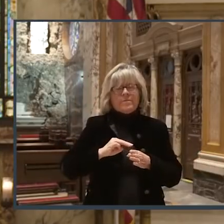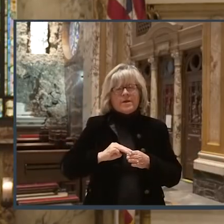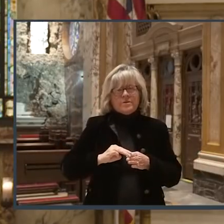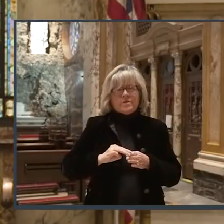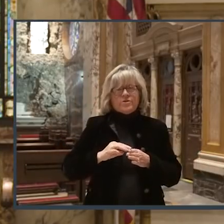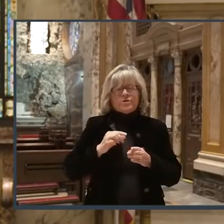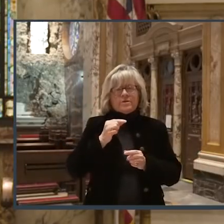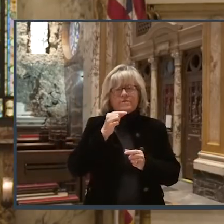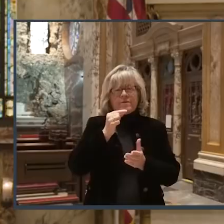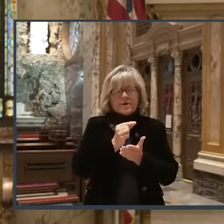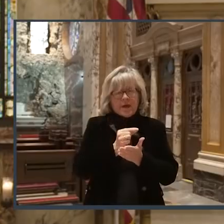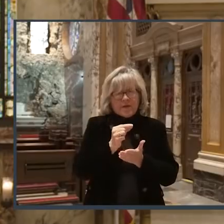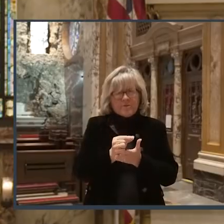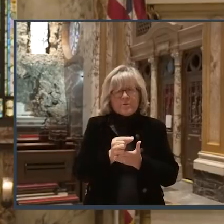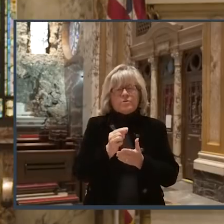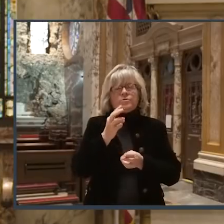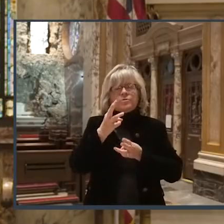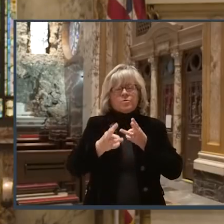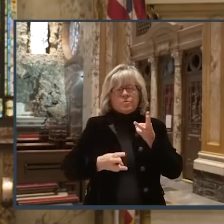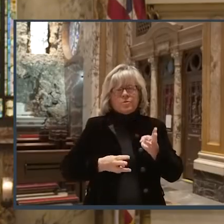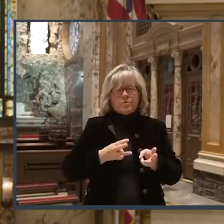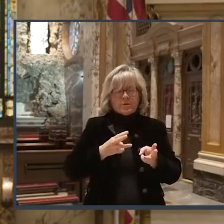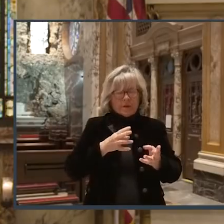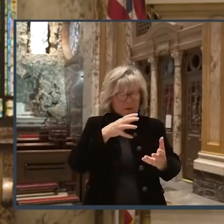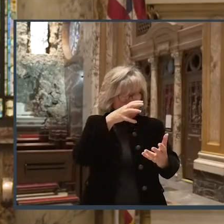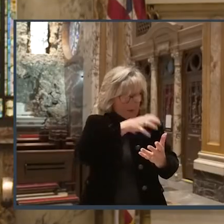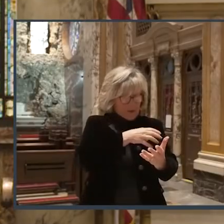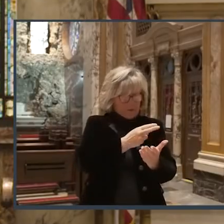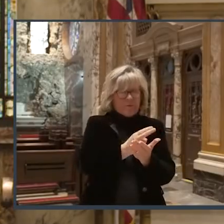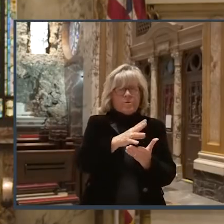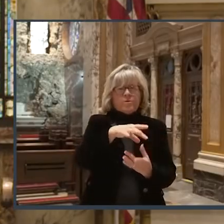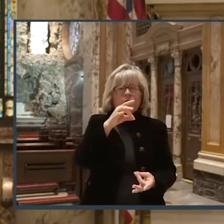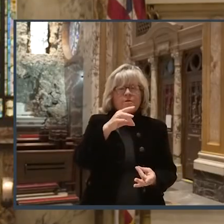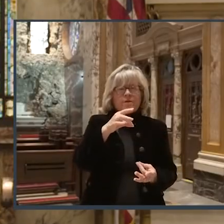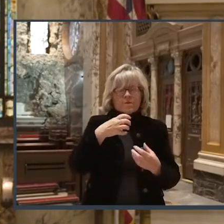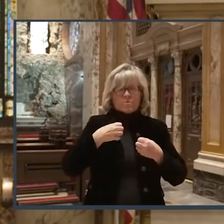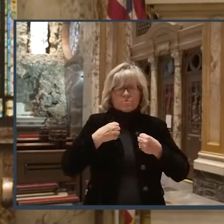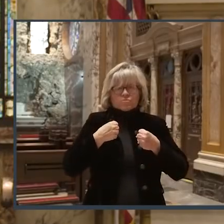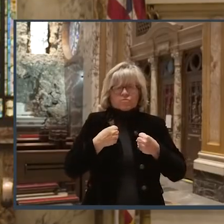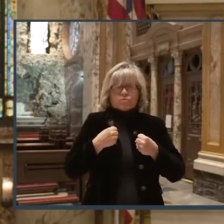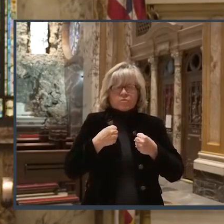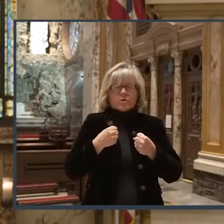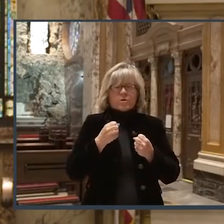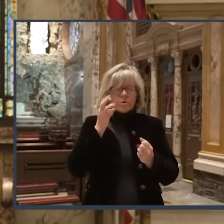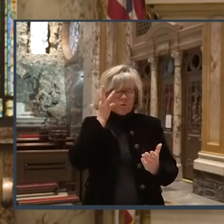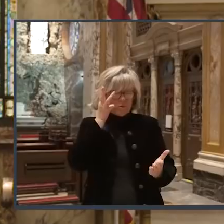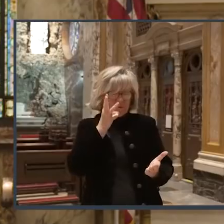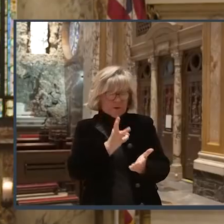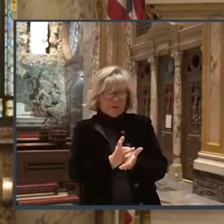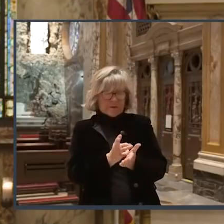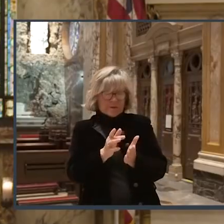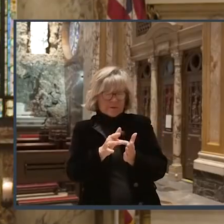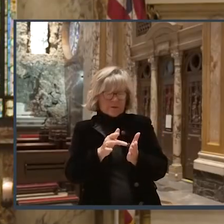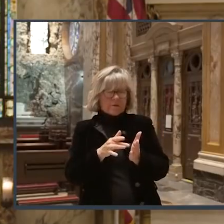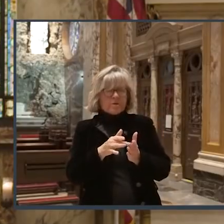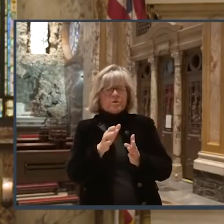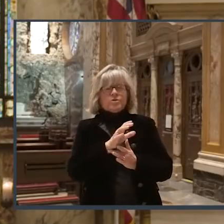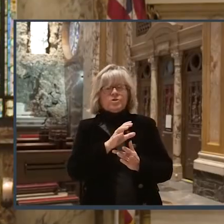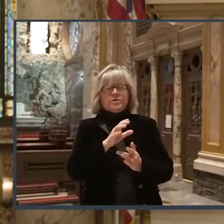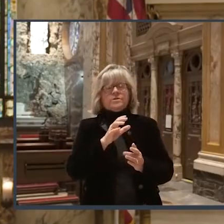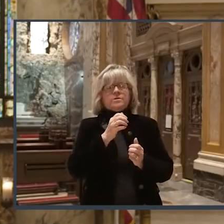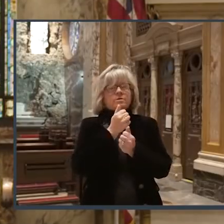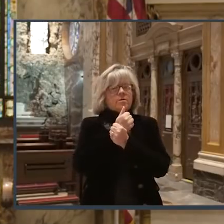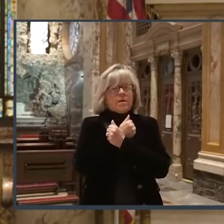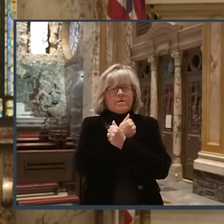the world. Empowered by the work of the Holy Spirit, they were emboldened to witness to Jesus' love even in the face